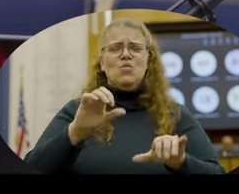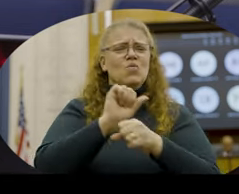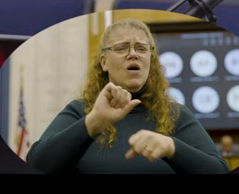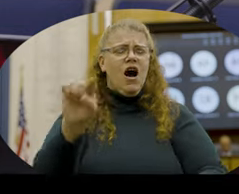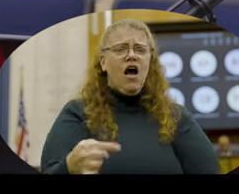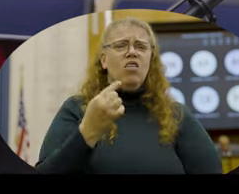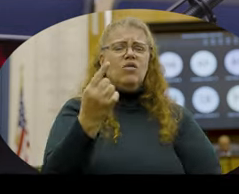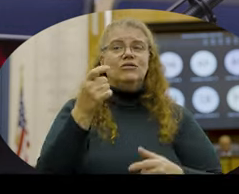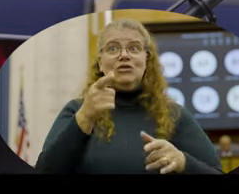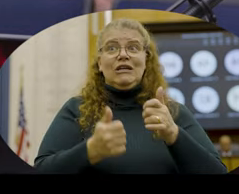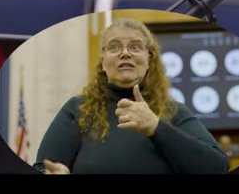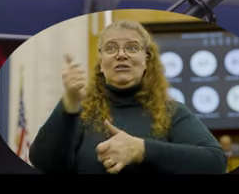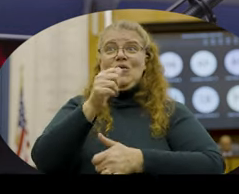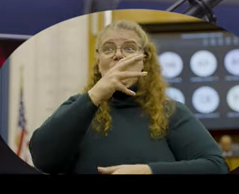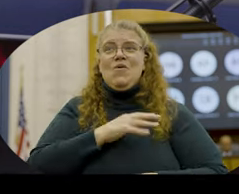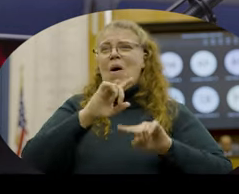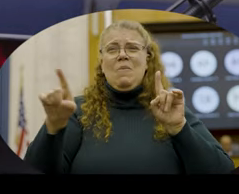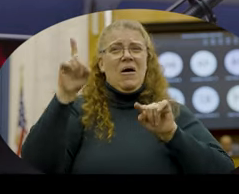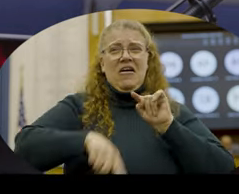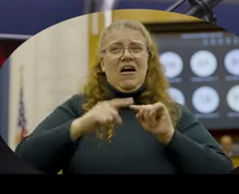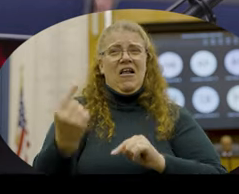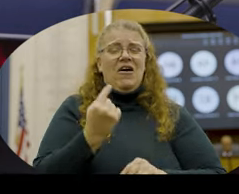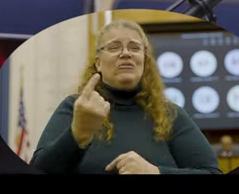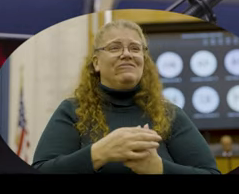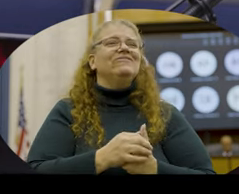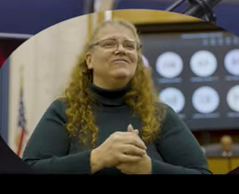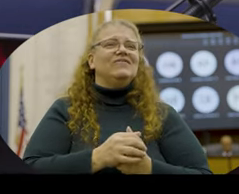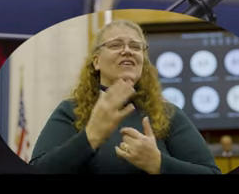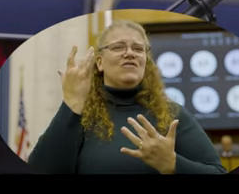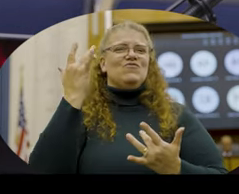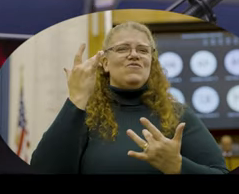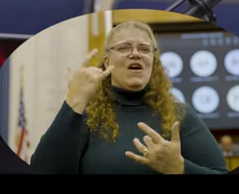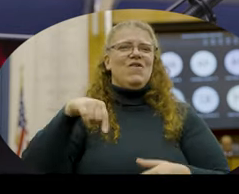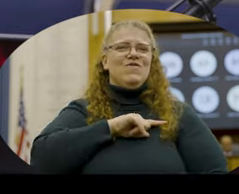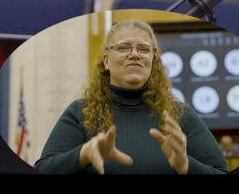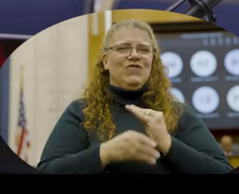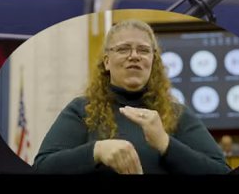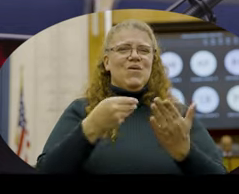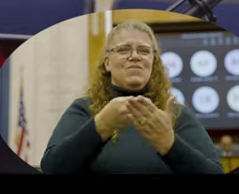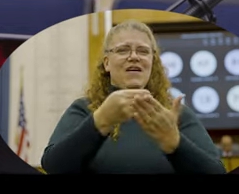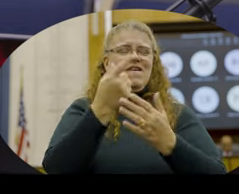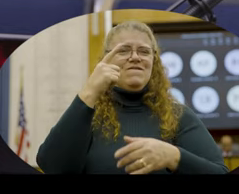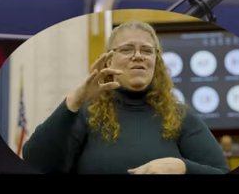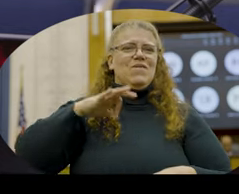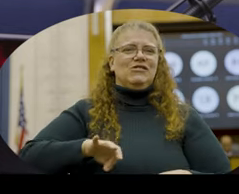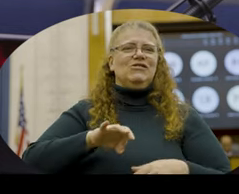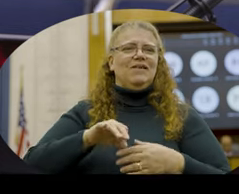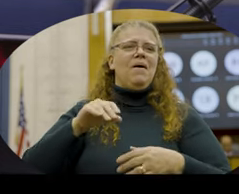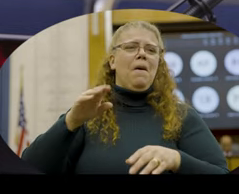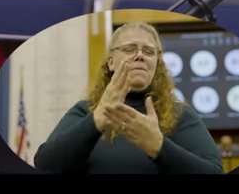She is a superwoman, but she cannot do this alone. That's why we've included funding in the budget for another homeless